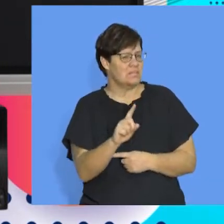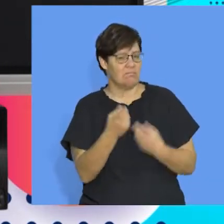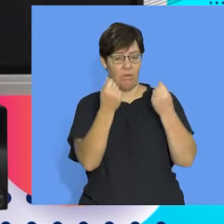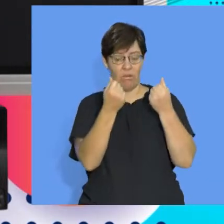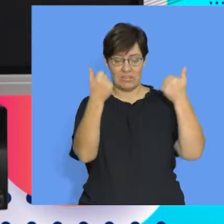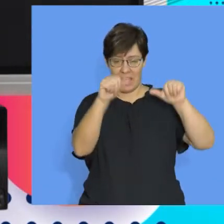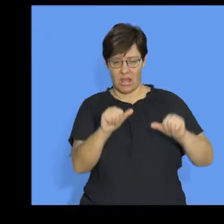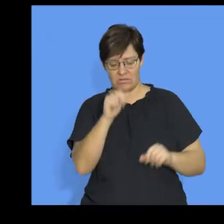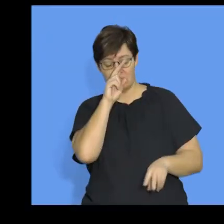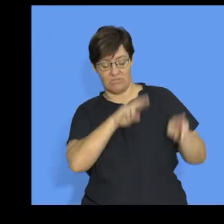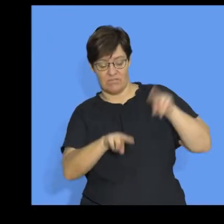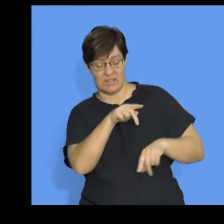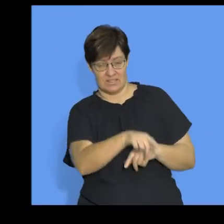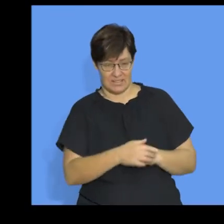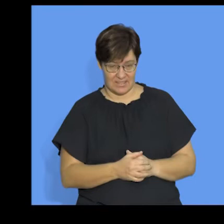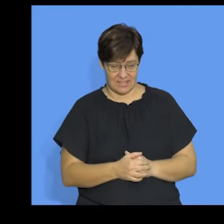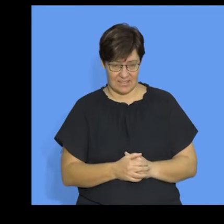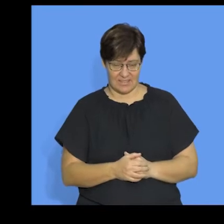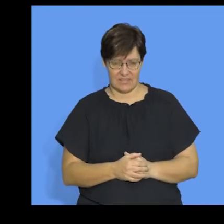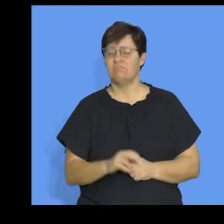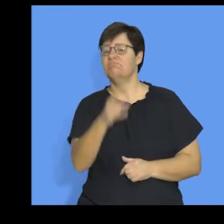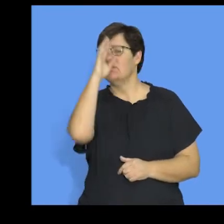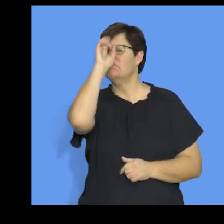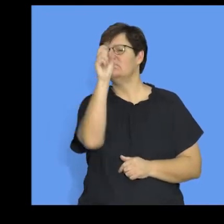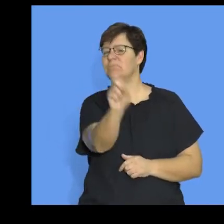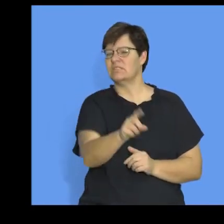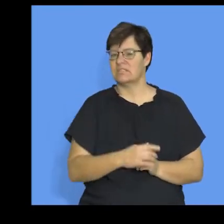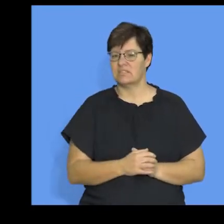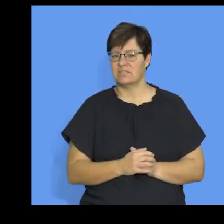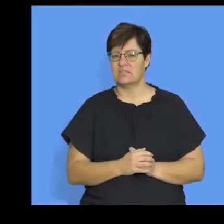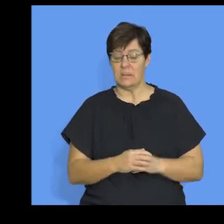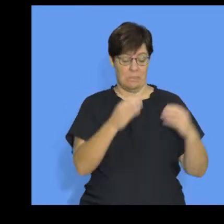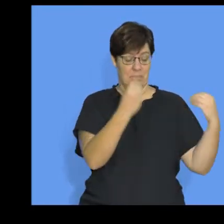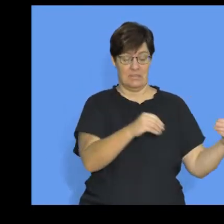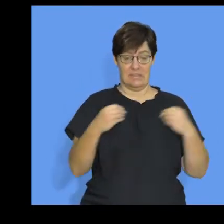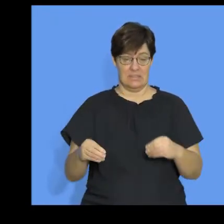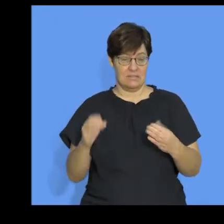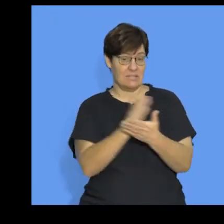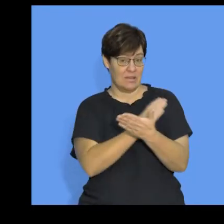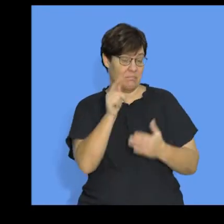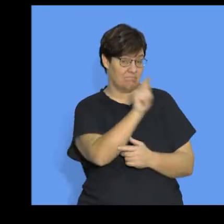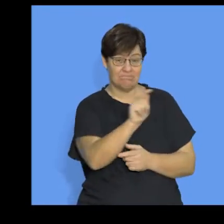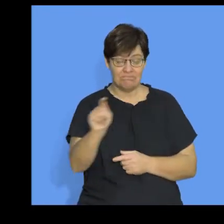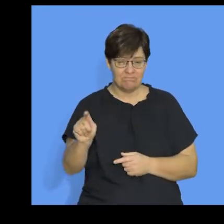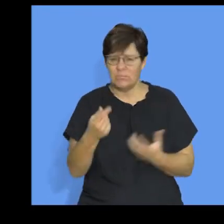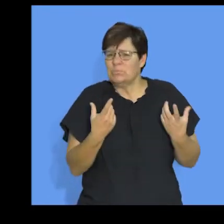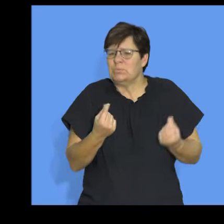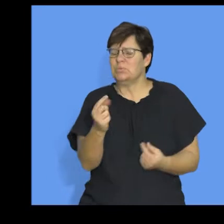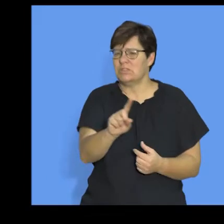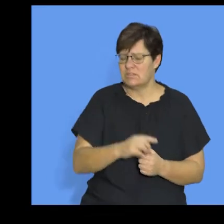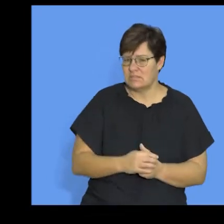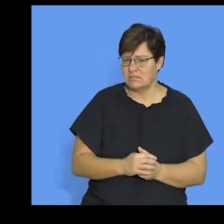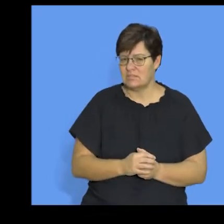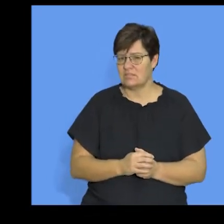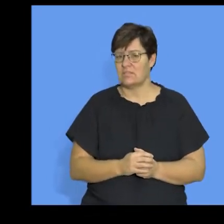so what is it that we need to remember? We need to remember that some businesses, what do? They